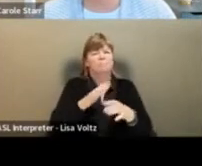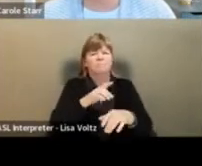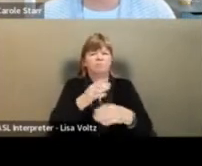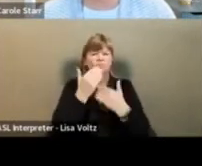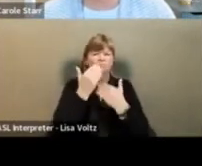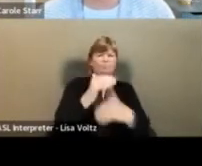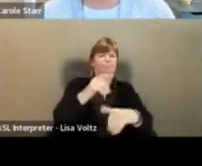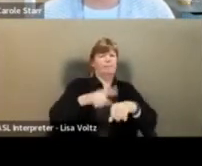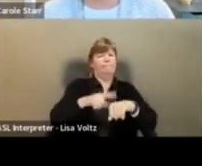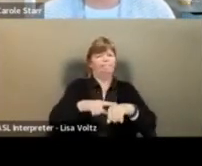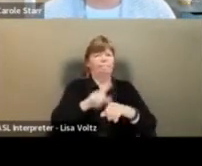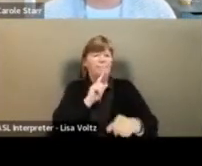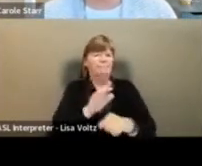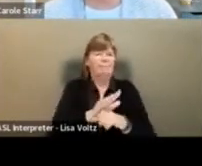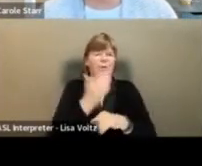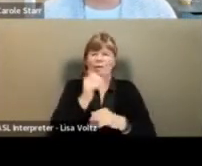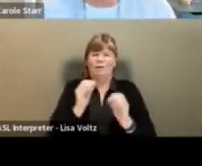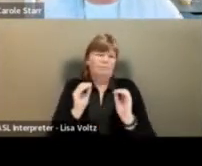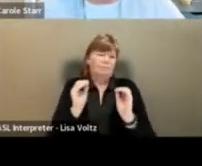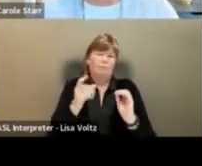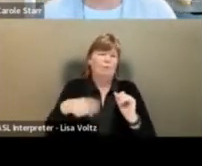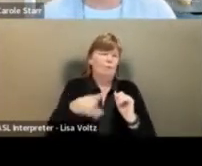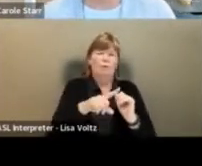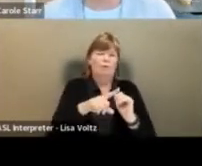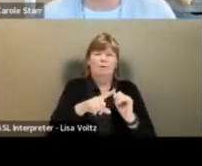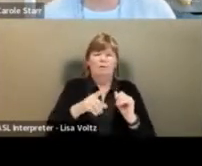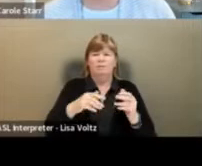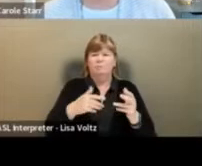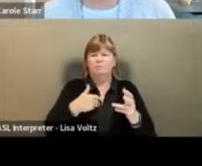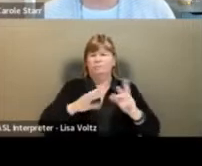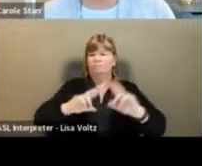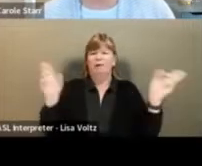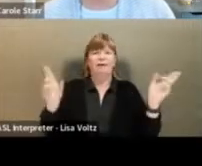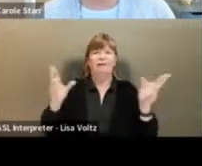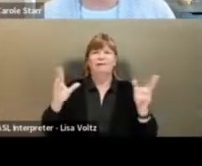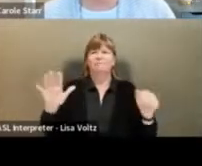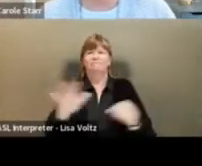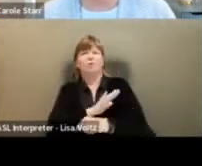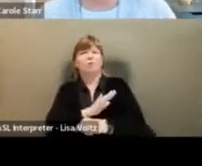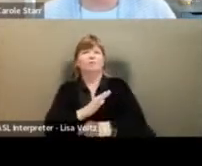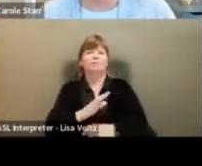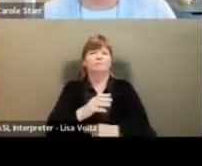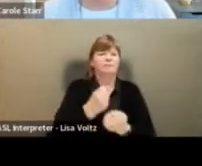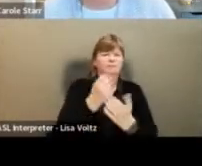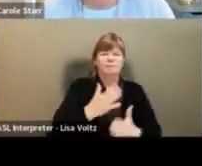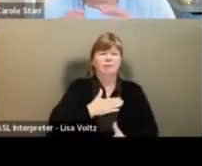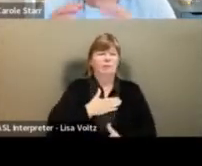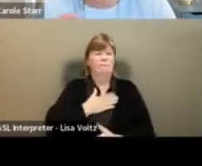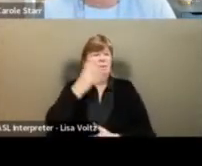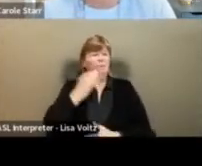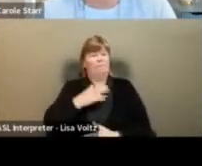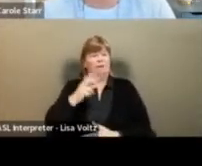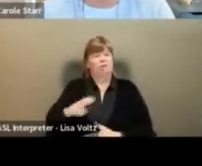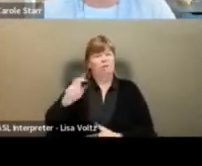commitments, because none of us sprang like fully formed as advocates. I know in my own journey, I would do like